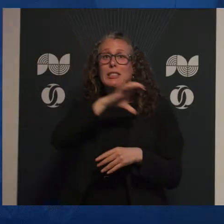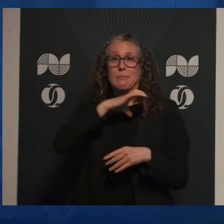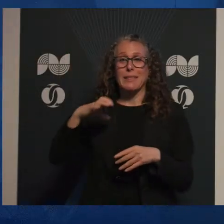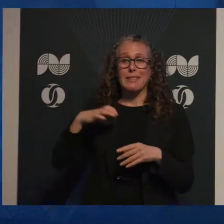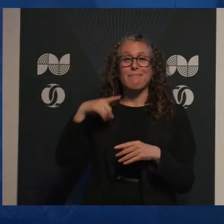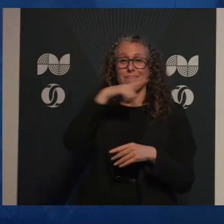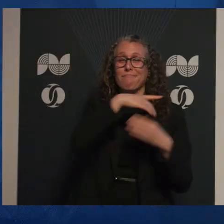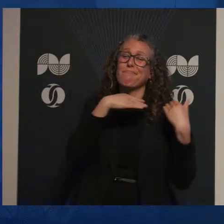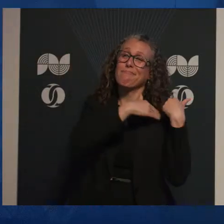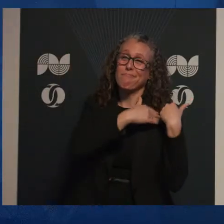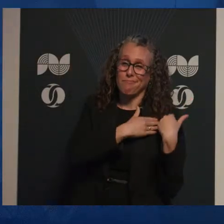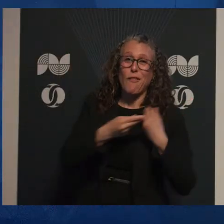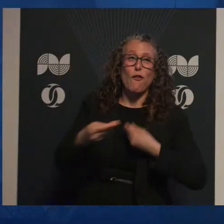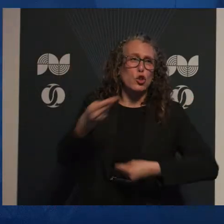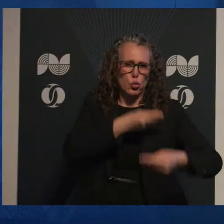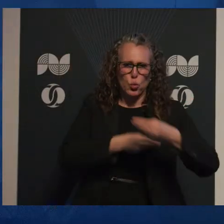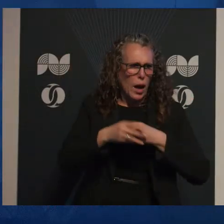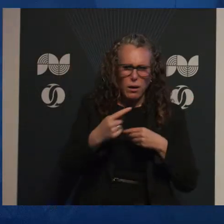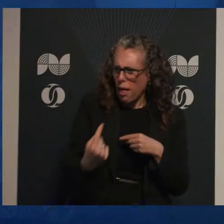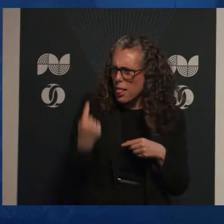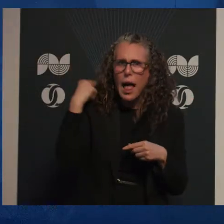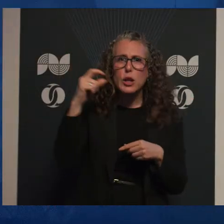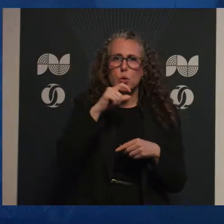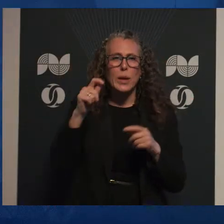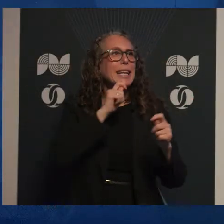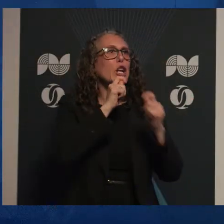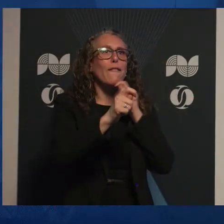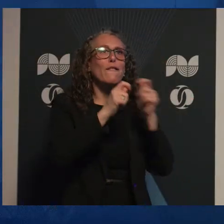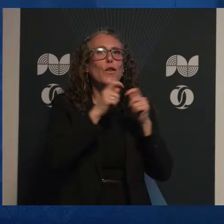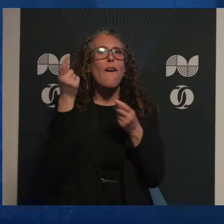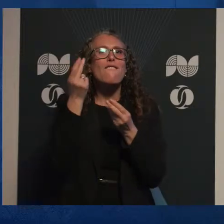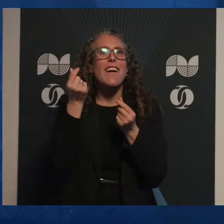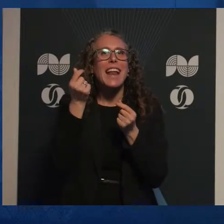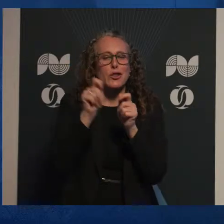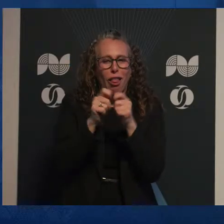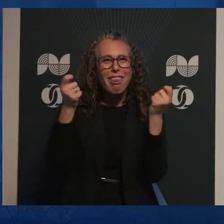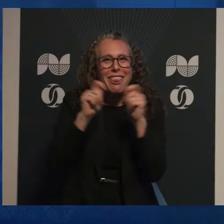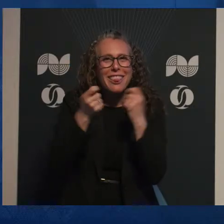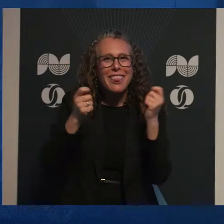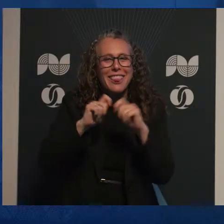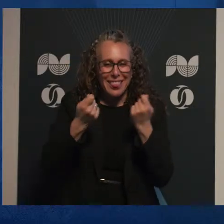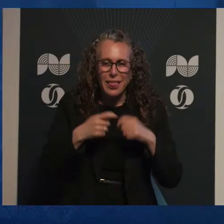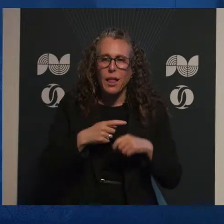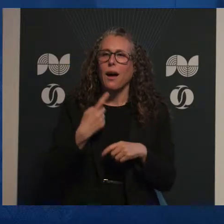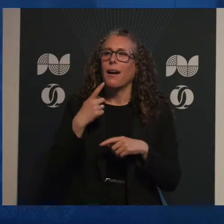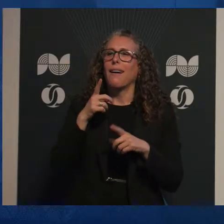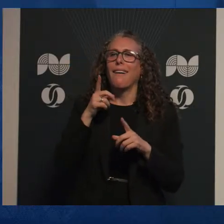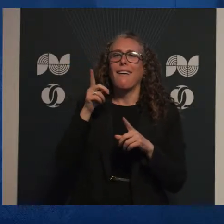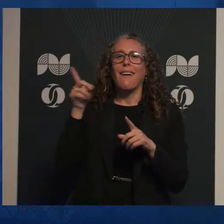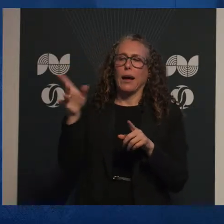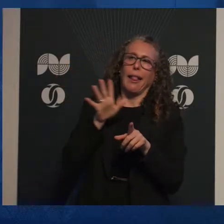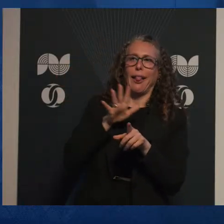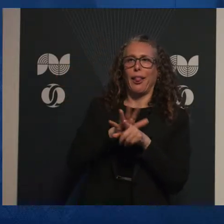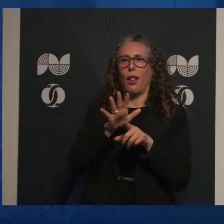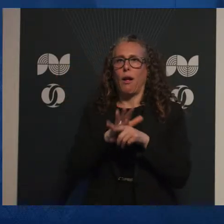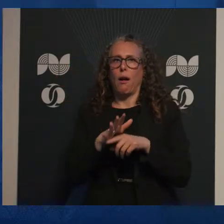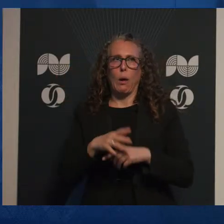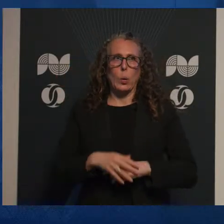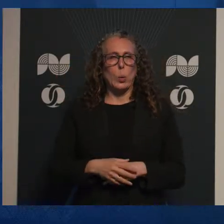he actually gave an interview, I think it was last week, to the Financial Times, and Maros was joking that he feels sometimes he's now under